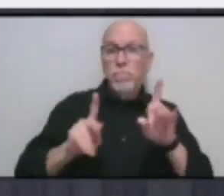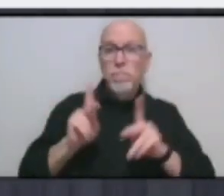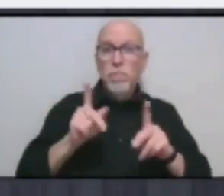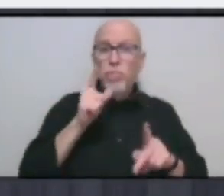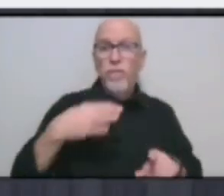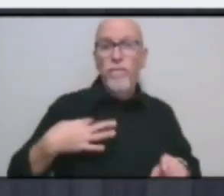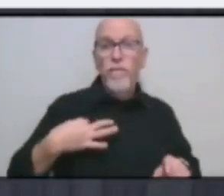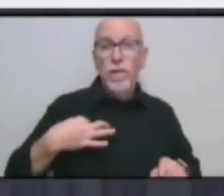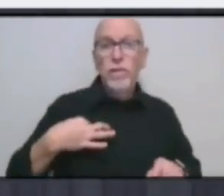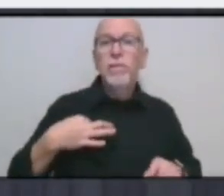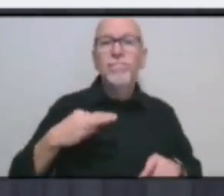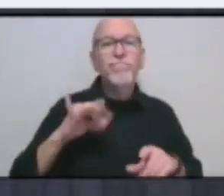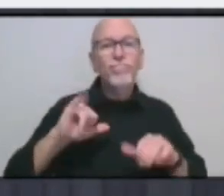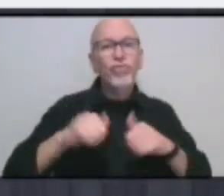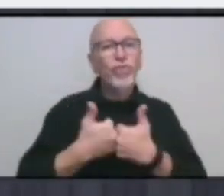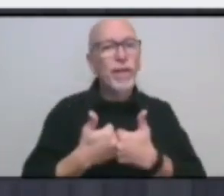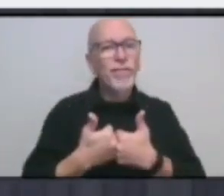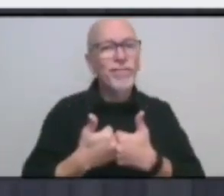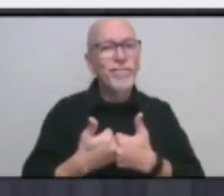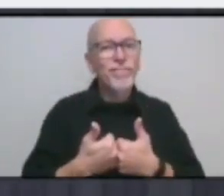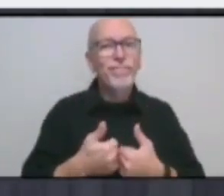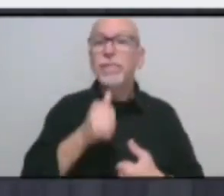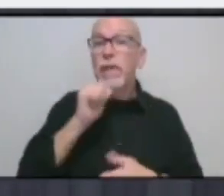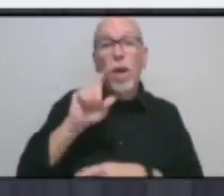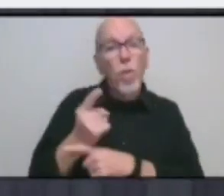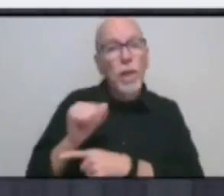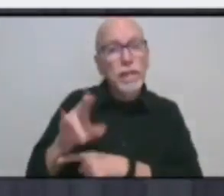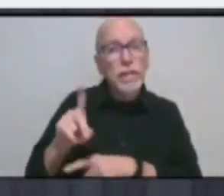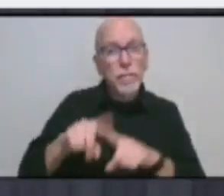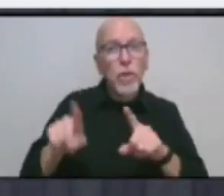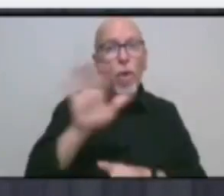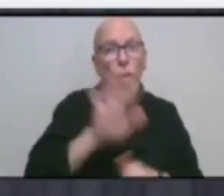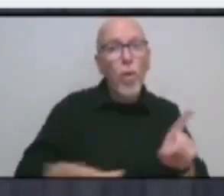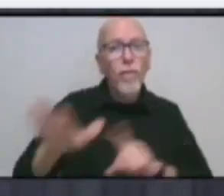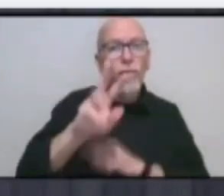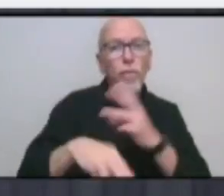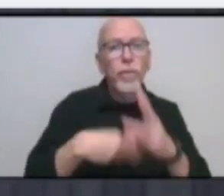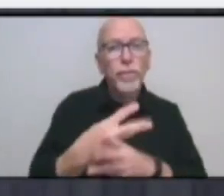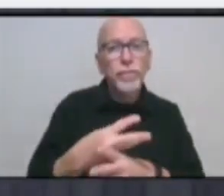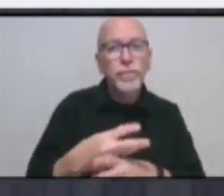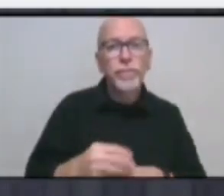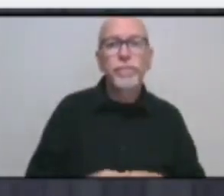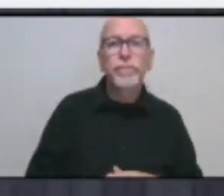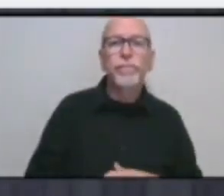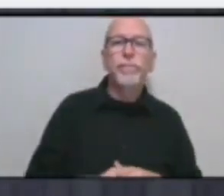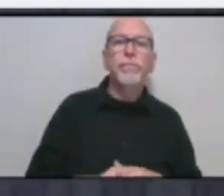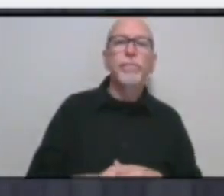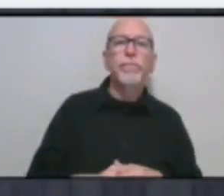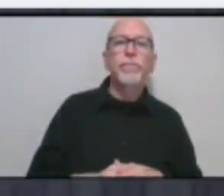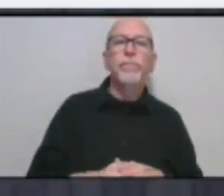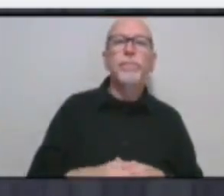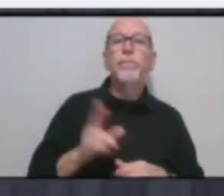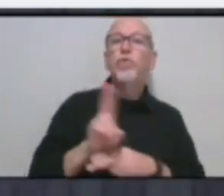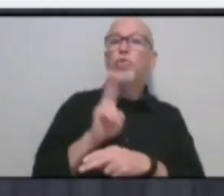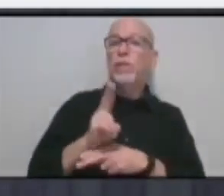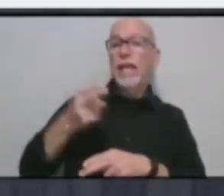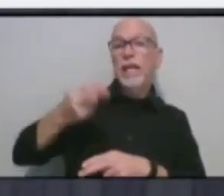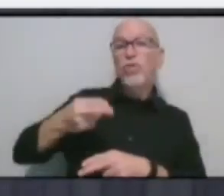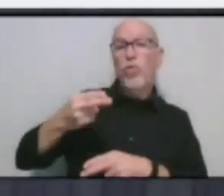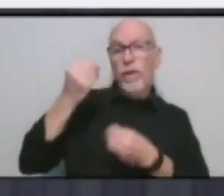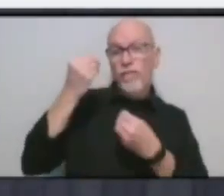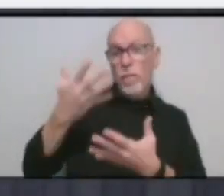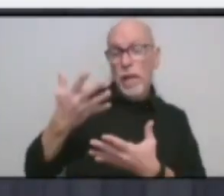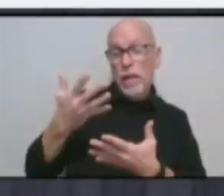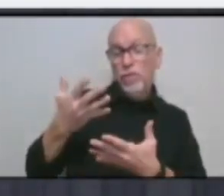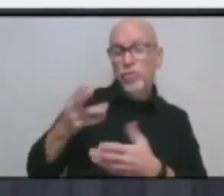has been challenging, not only here in Indiana, but across the globe. By leveraging historic testing data with the help of the